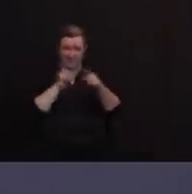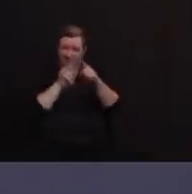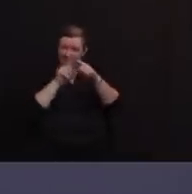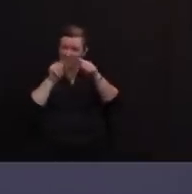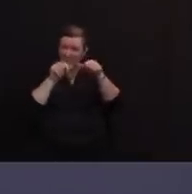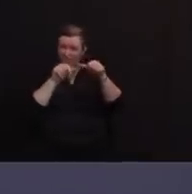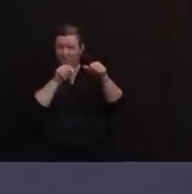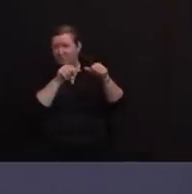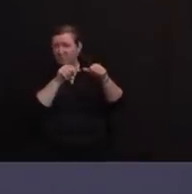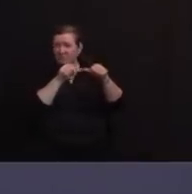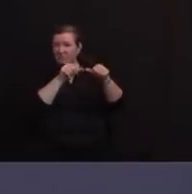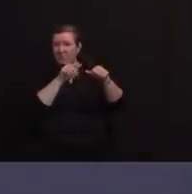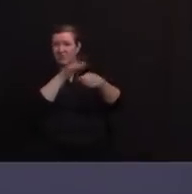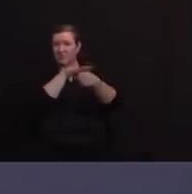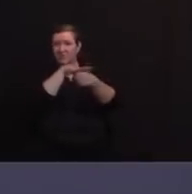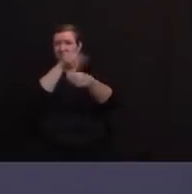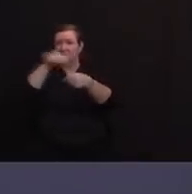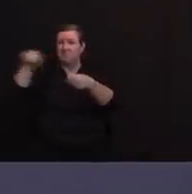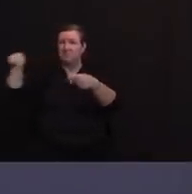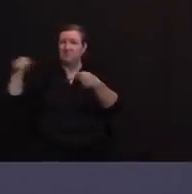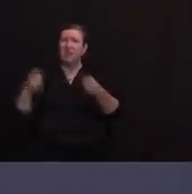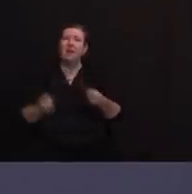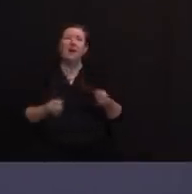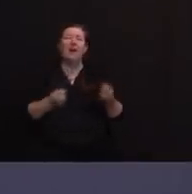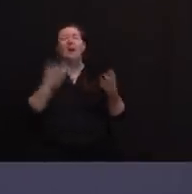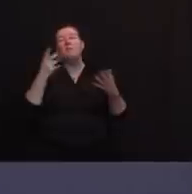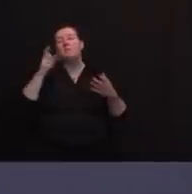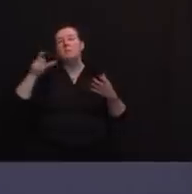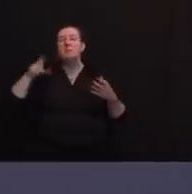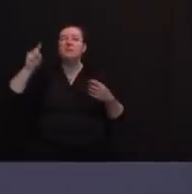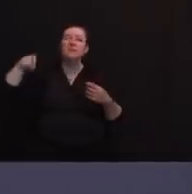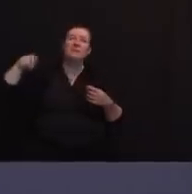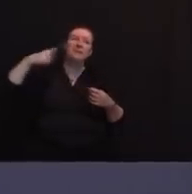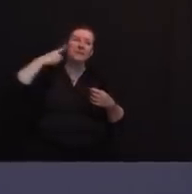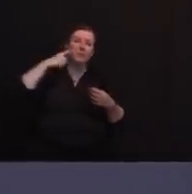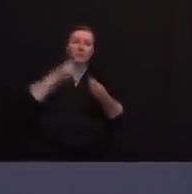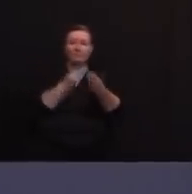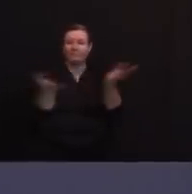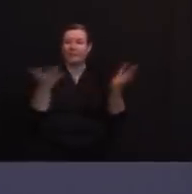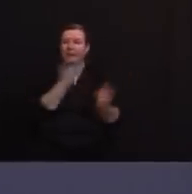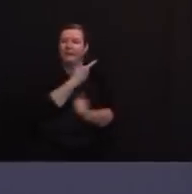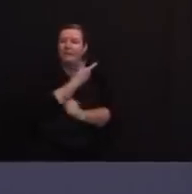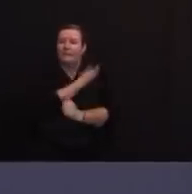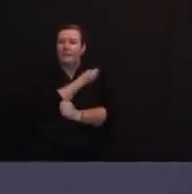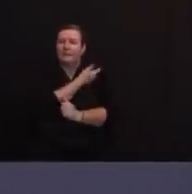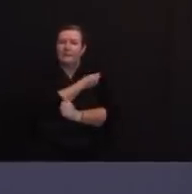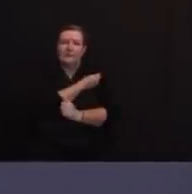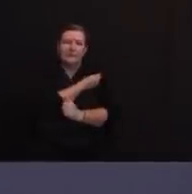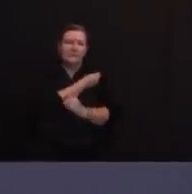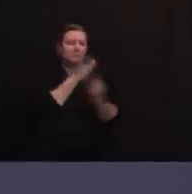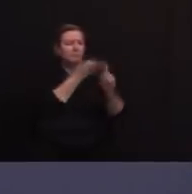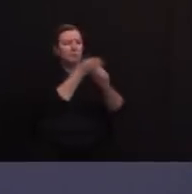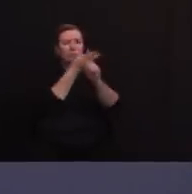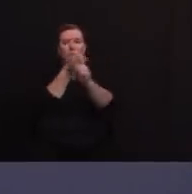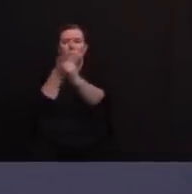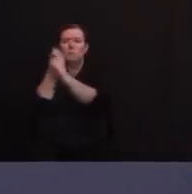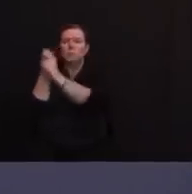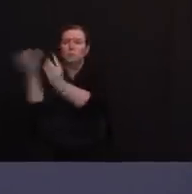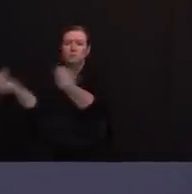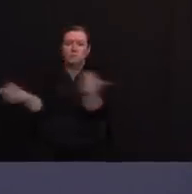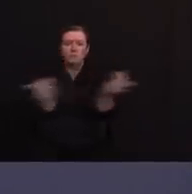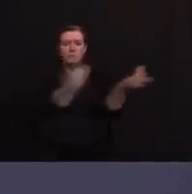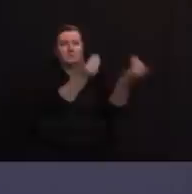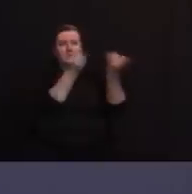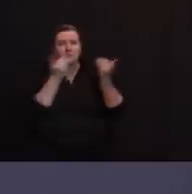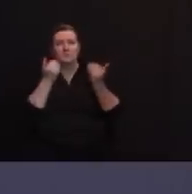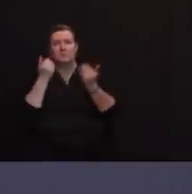the estimated workforce needed for the vaccination program? When did the state begin to recruit qualified staff? How many staff